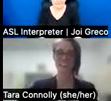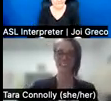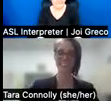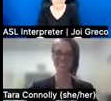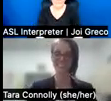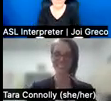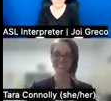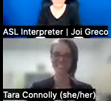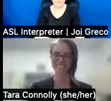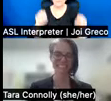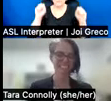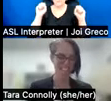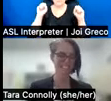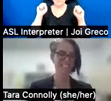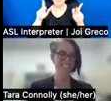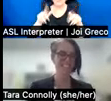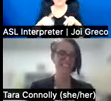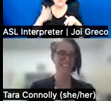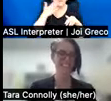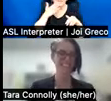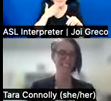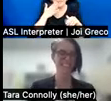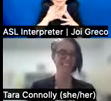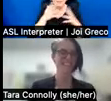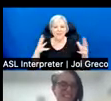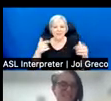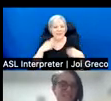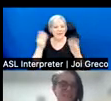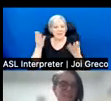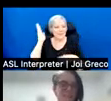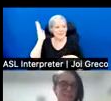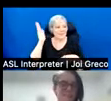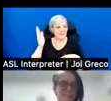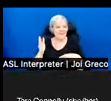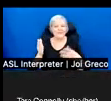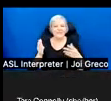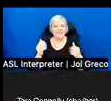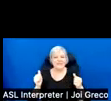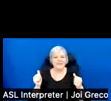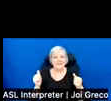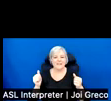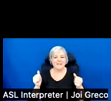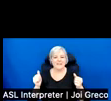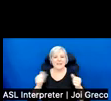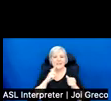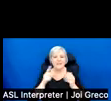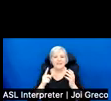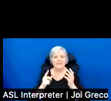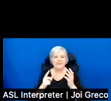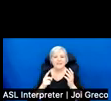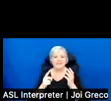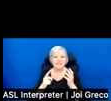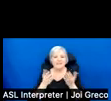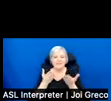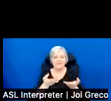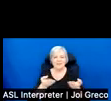Have at it. Thank you very much. So I'll be presenting on convergence of assistive devices and medical technologies. As we